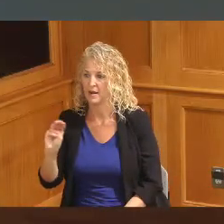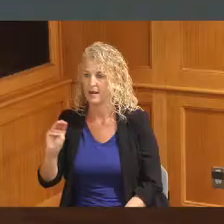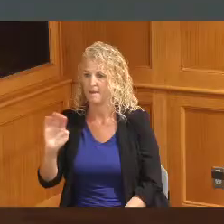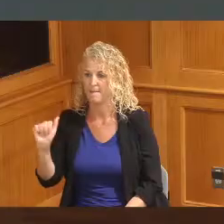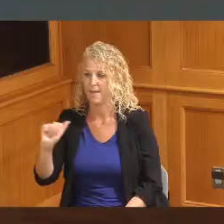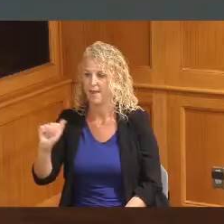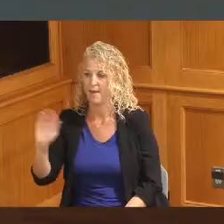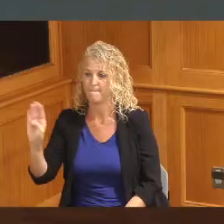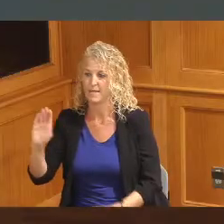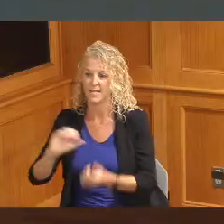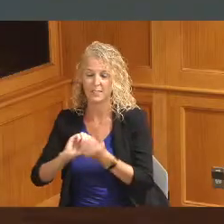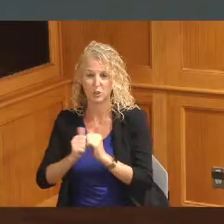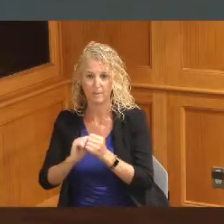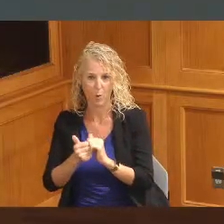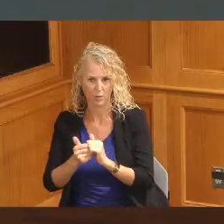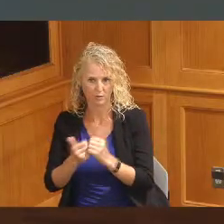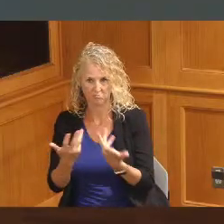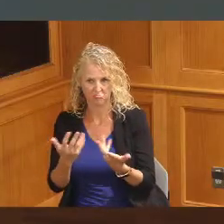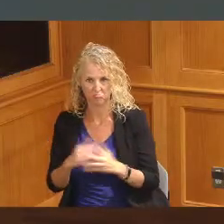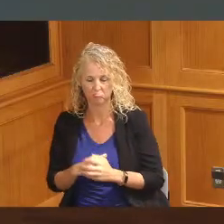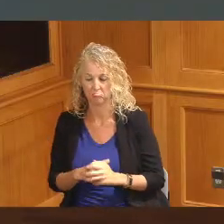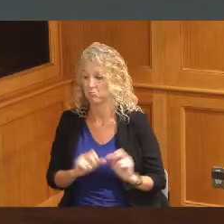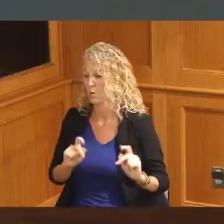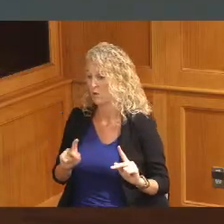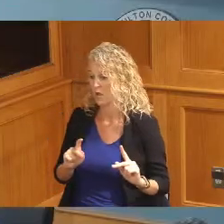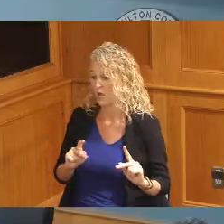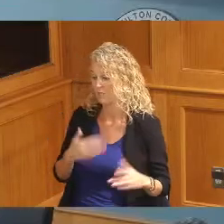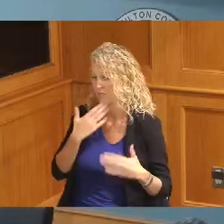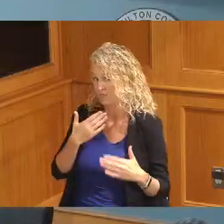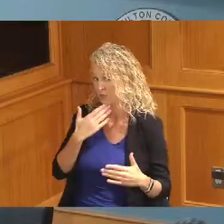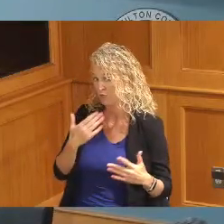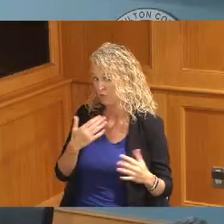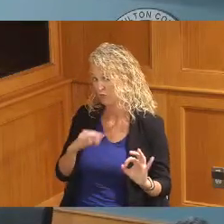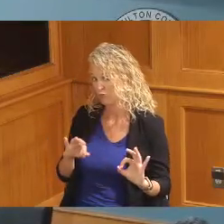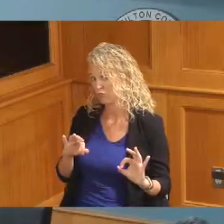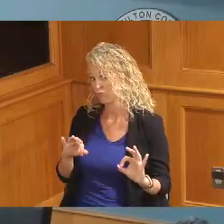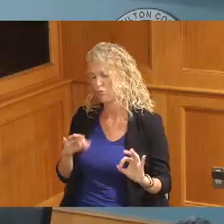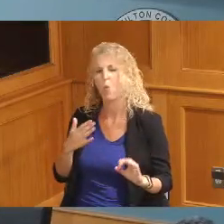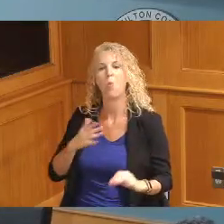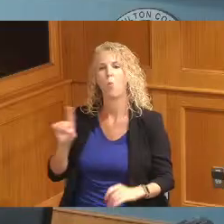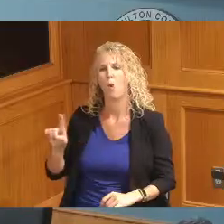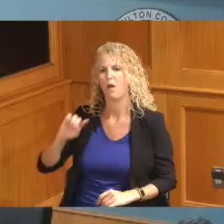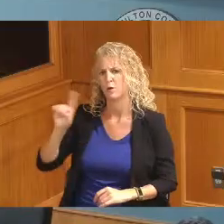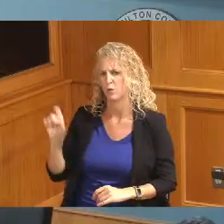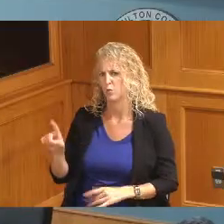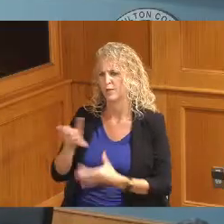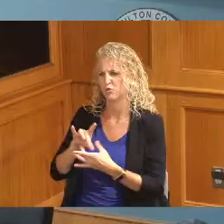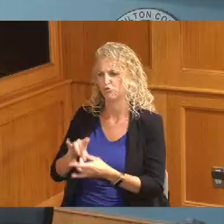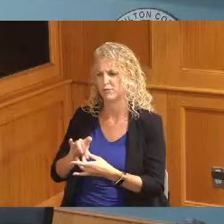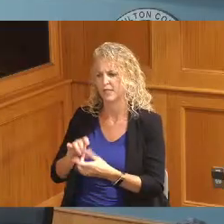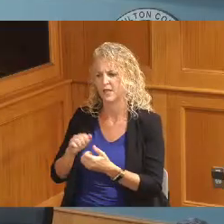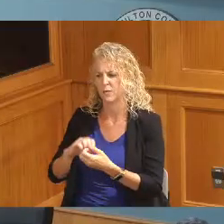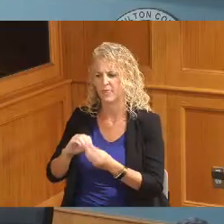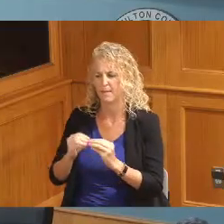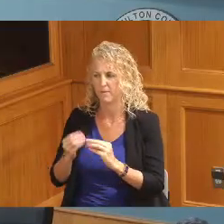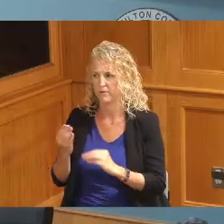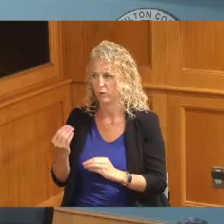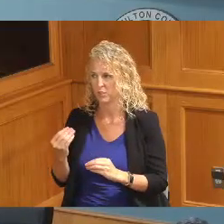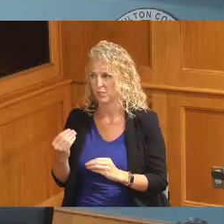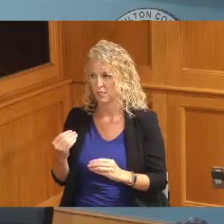Sports in Colerain Township, Ohio. Very good. Thank you very much. I have one question related to item 14, the